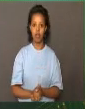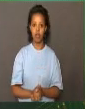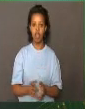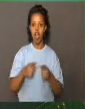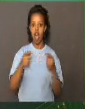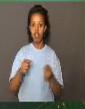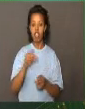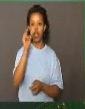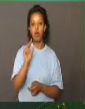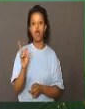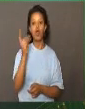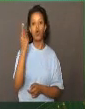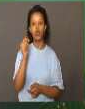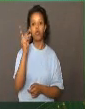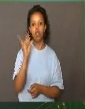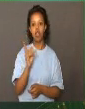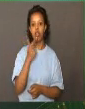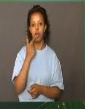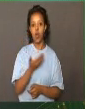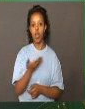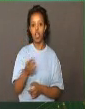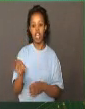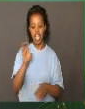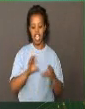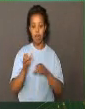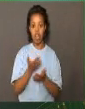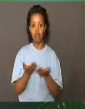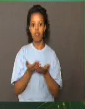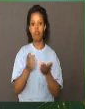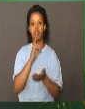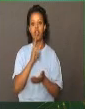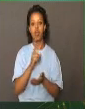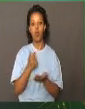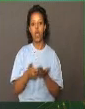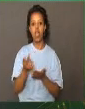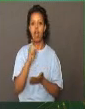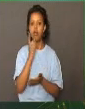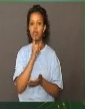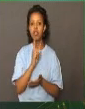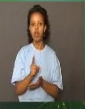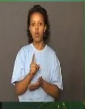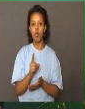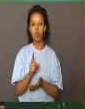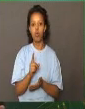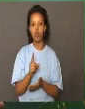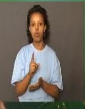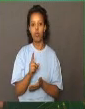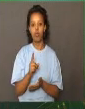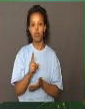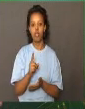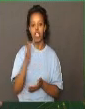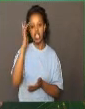Antibiotics are chemical substances that can inhibit the growth of, and